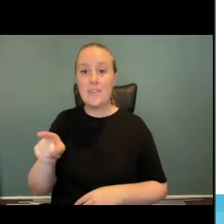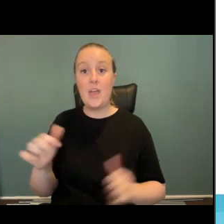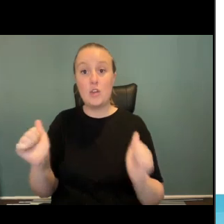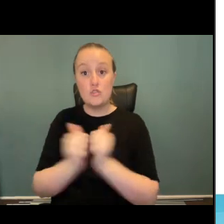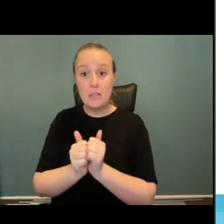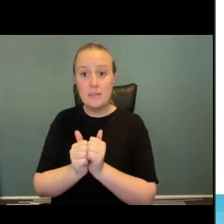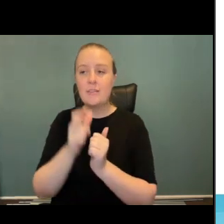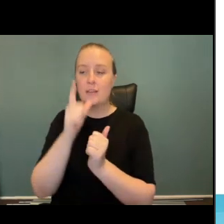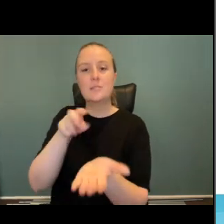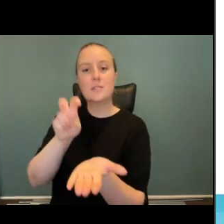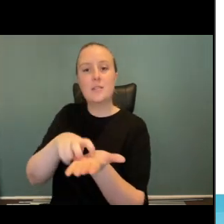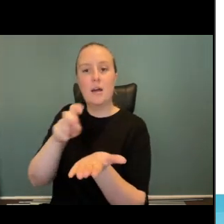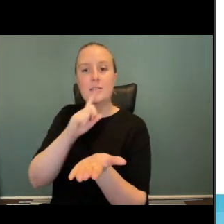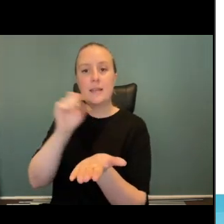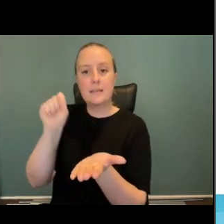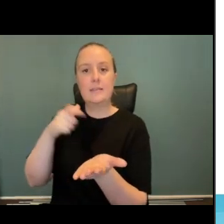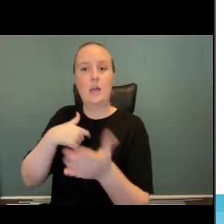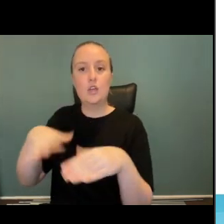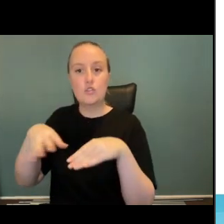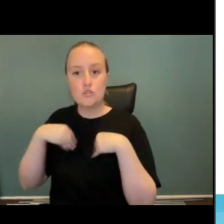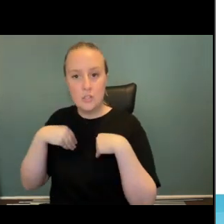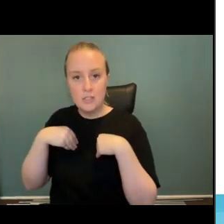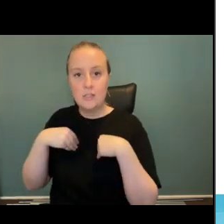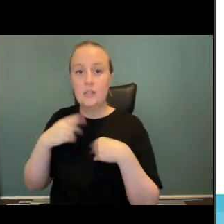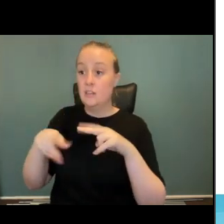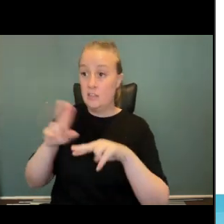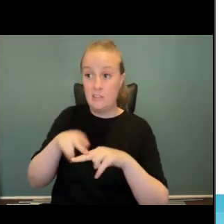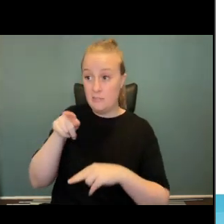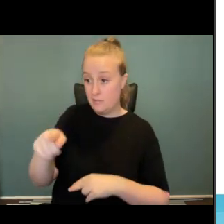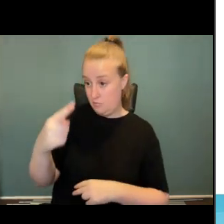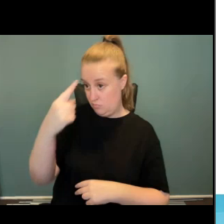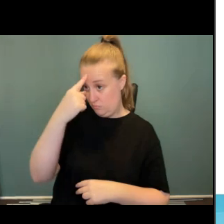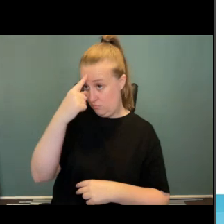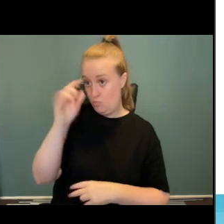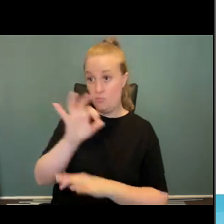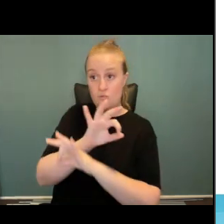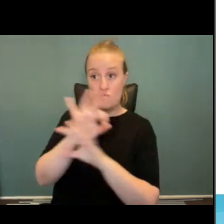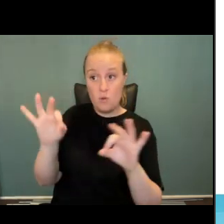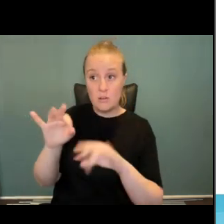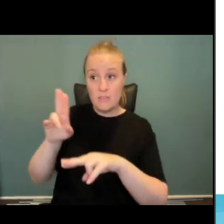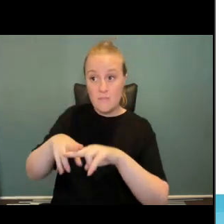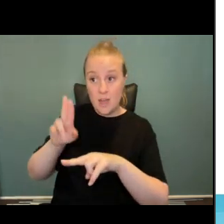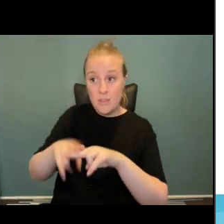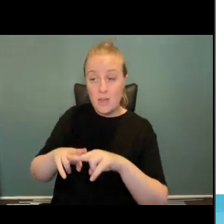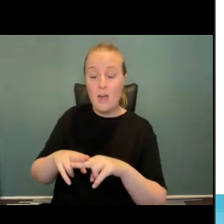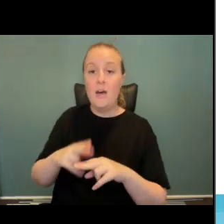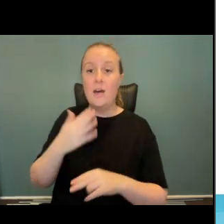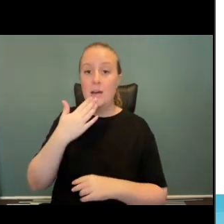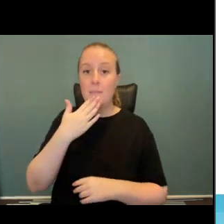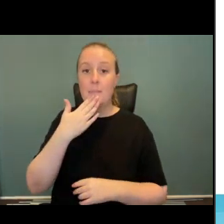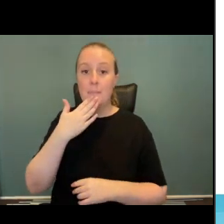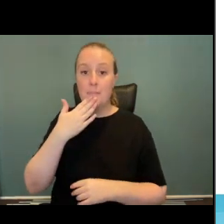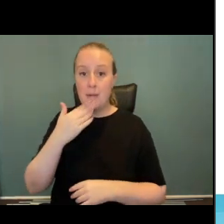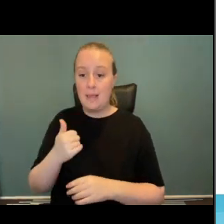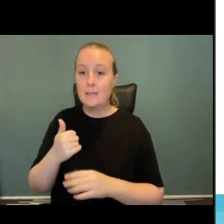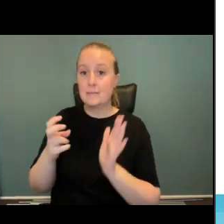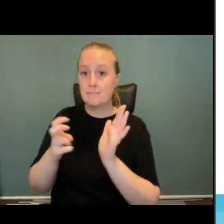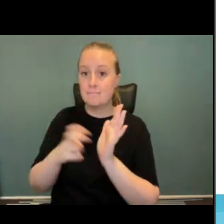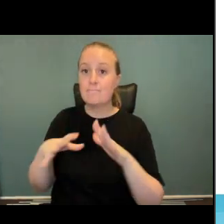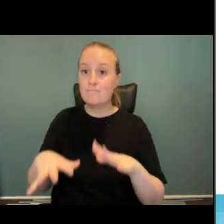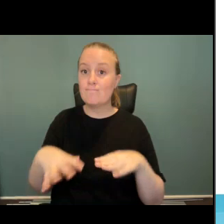are the father, then please agree to do an acknowledgement of debt and undertaking to do the DNA